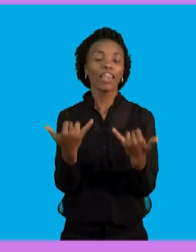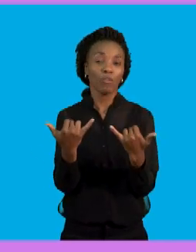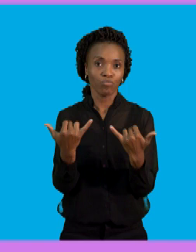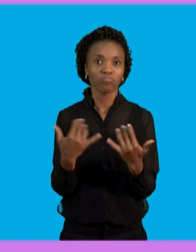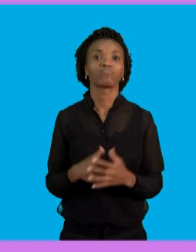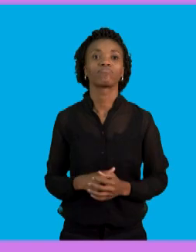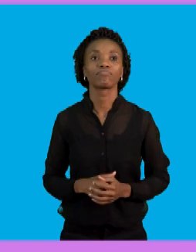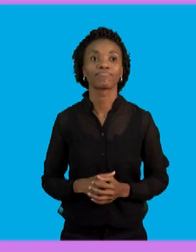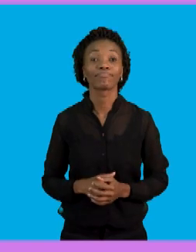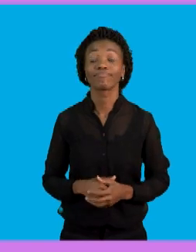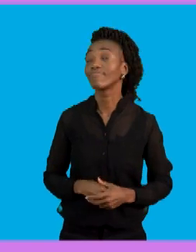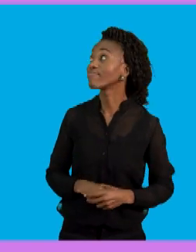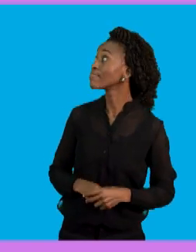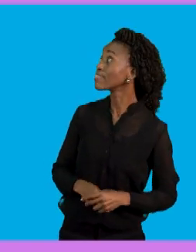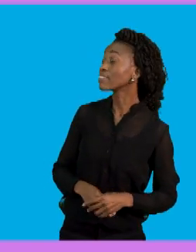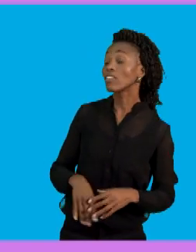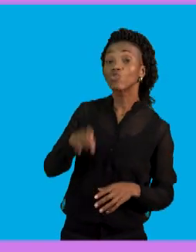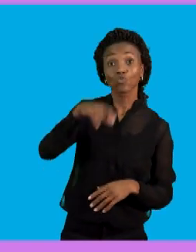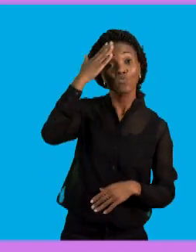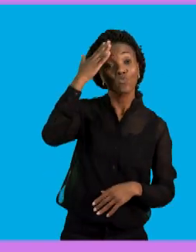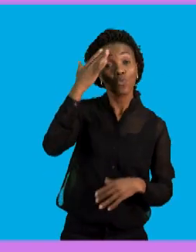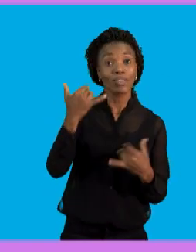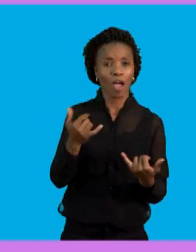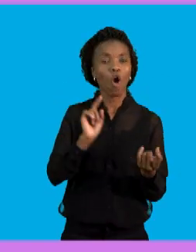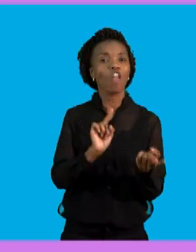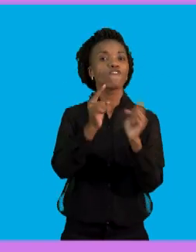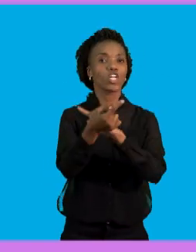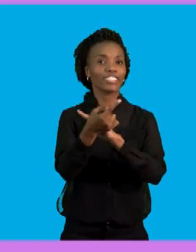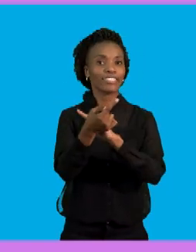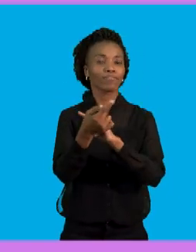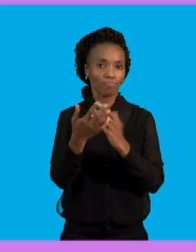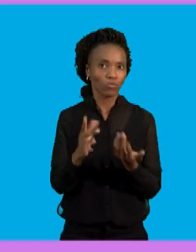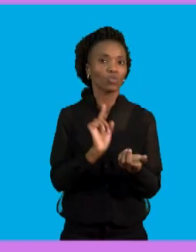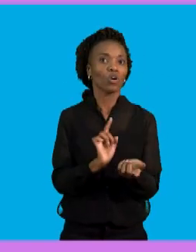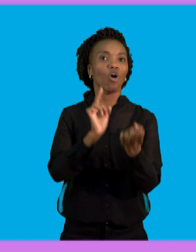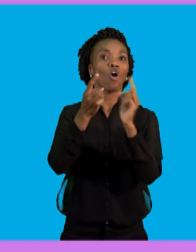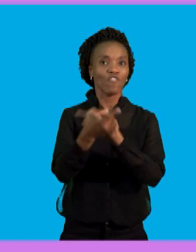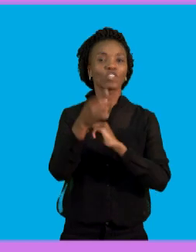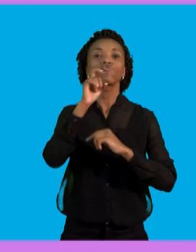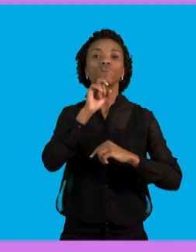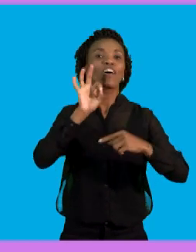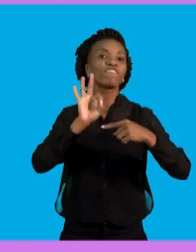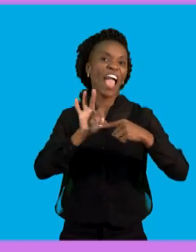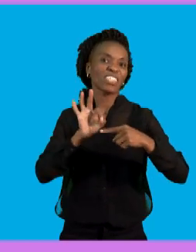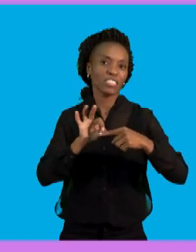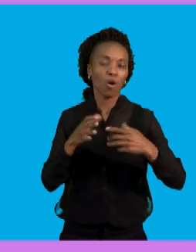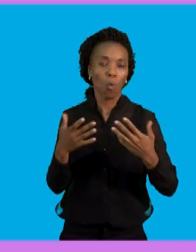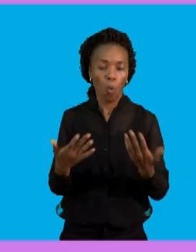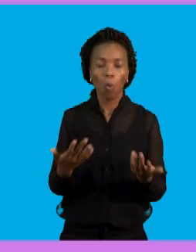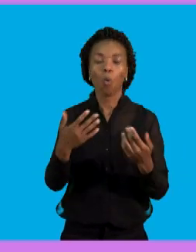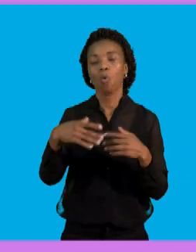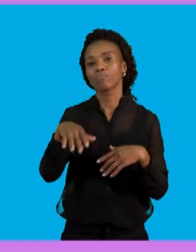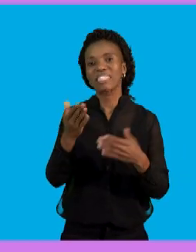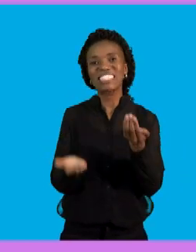Right, now also on what we should know by now, converting using a converting factor or